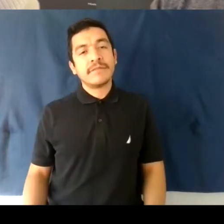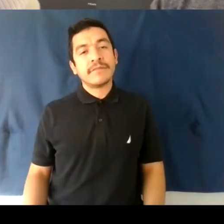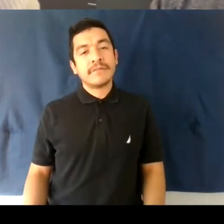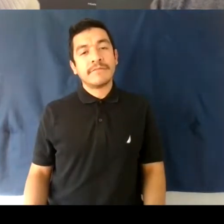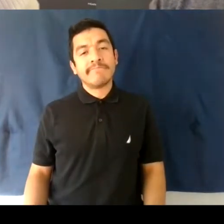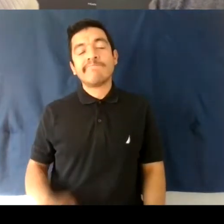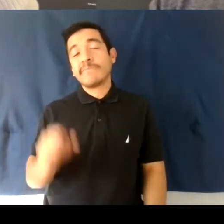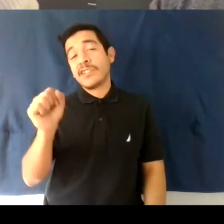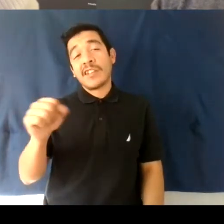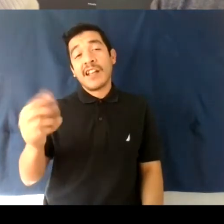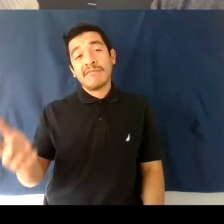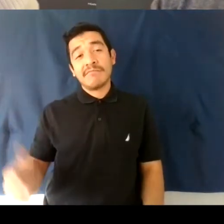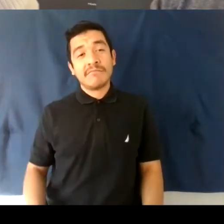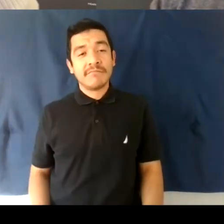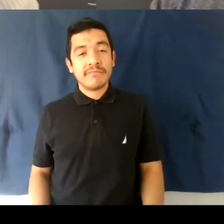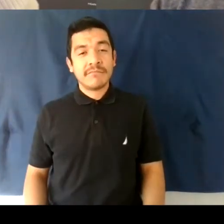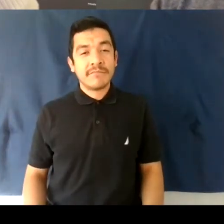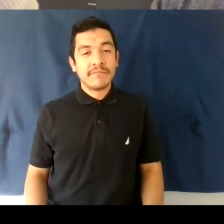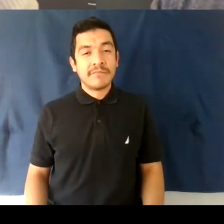yeah, Yeah.